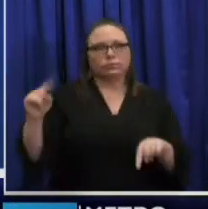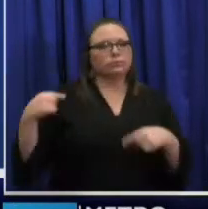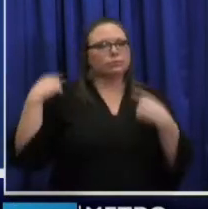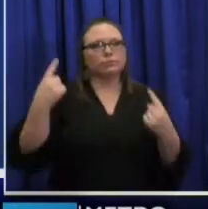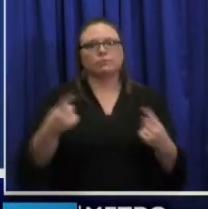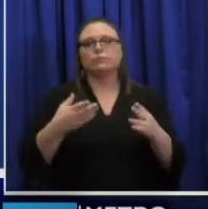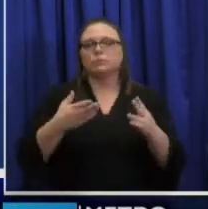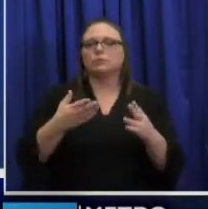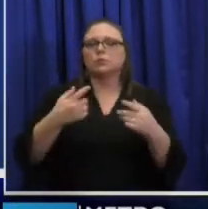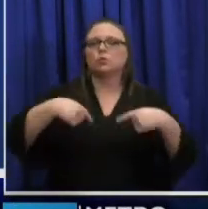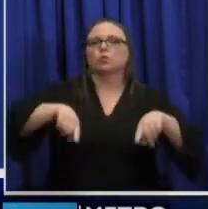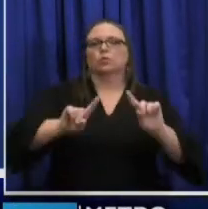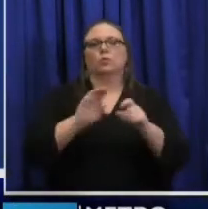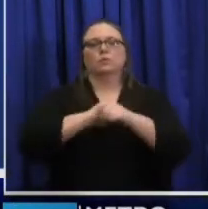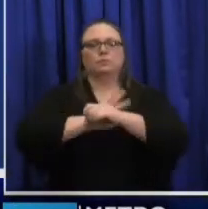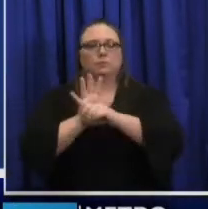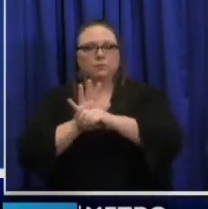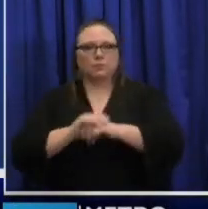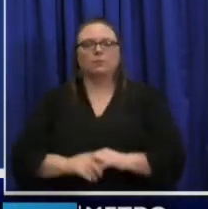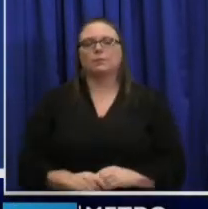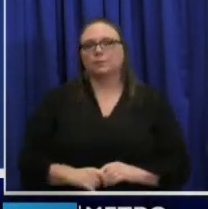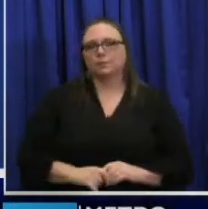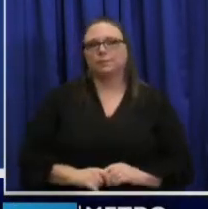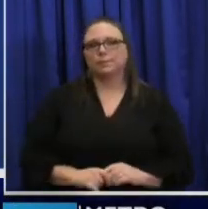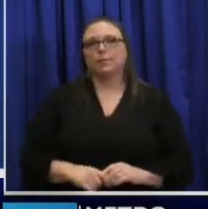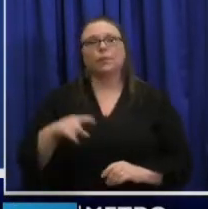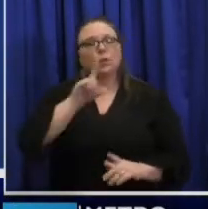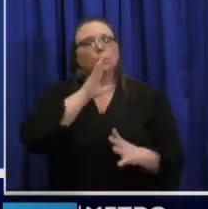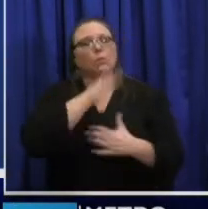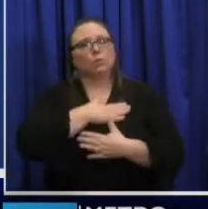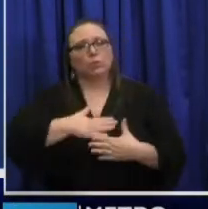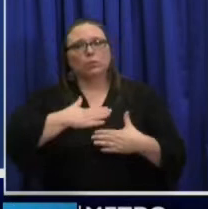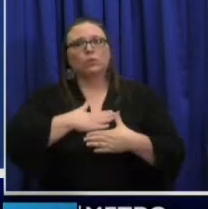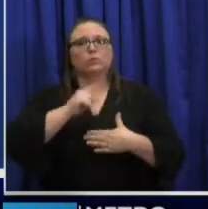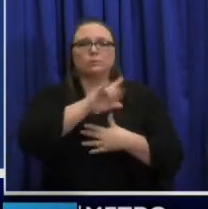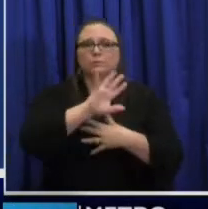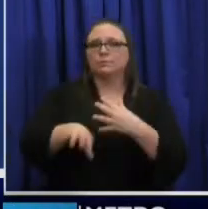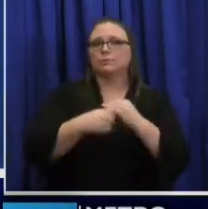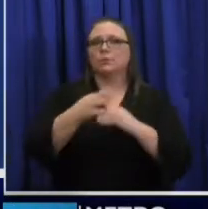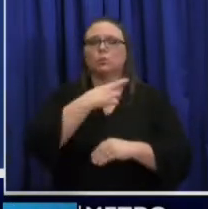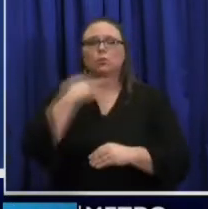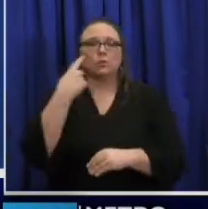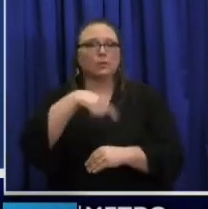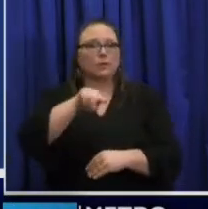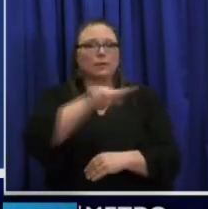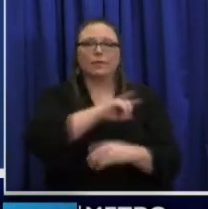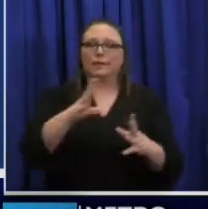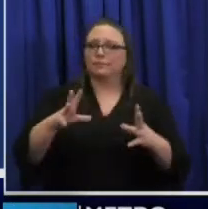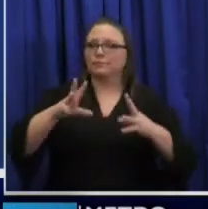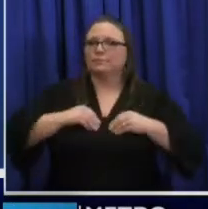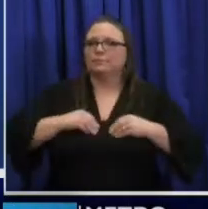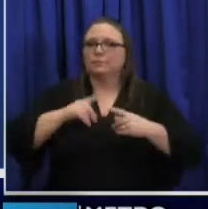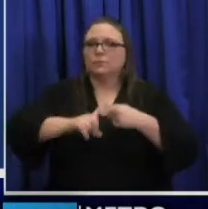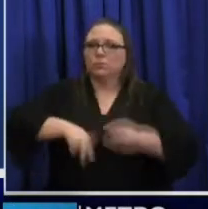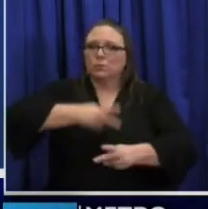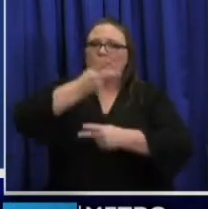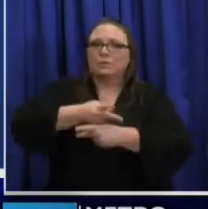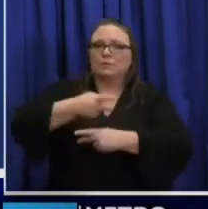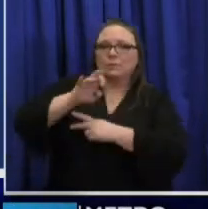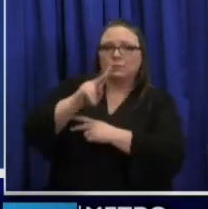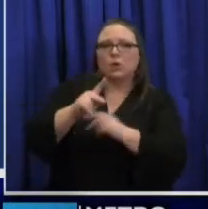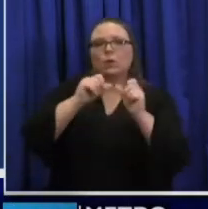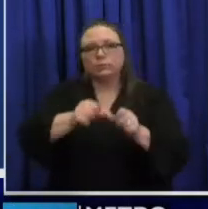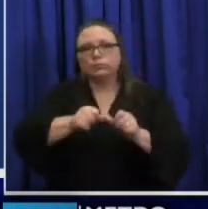throughout this panic. And we appreciate the additional risks that they took to keep our park